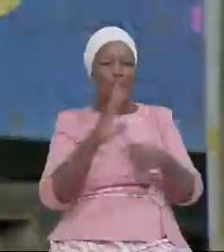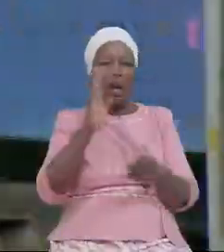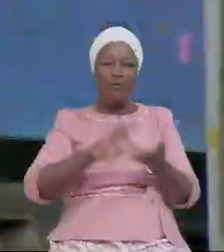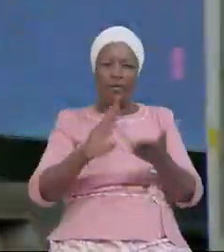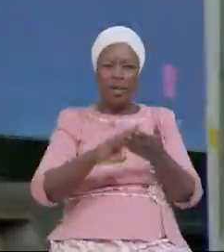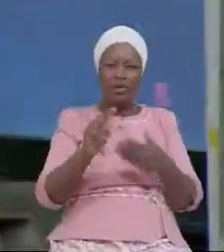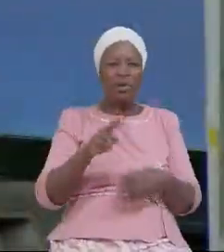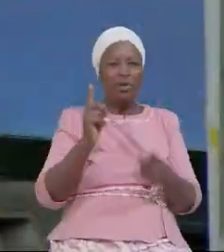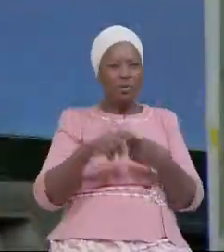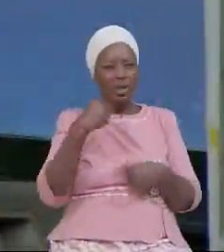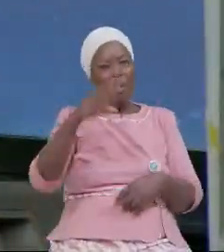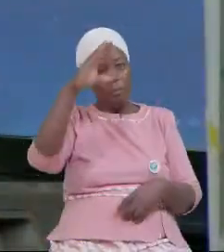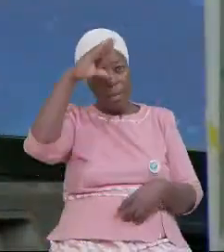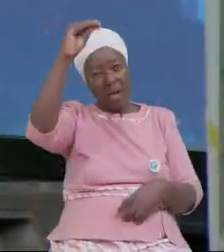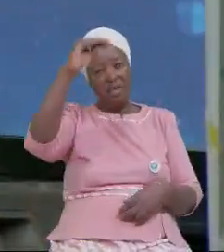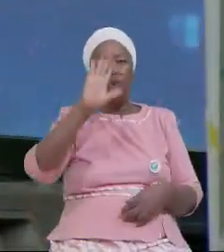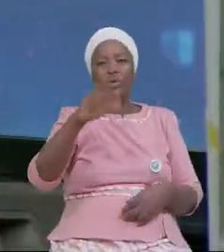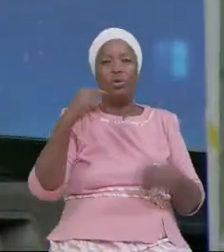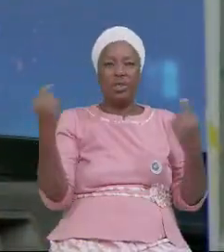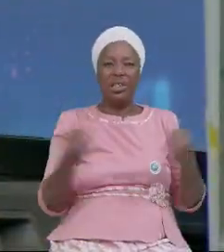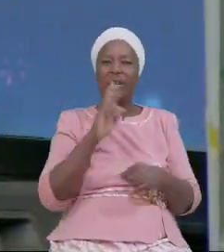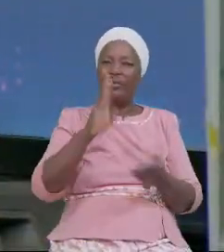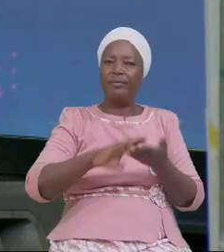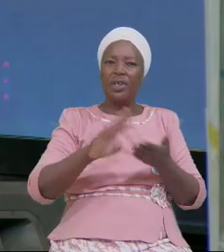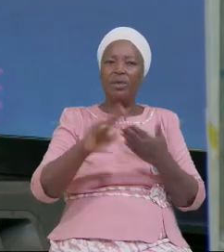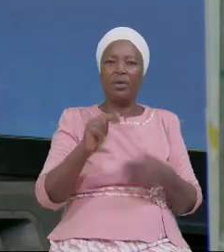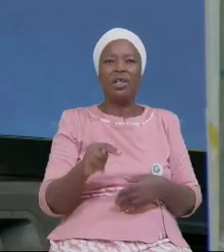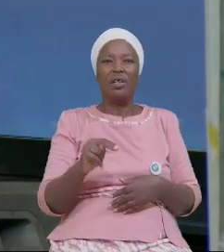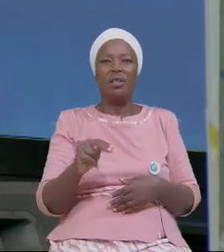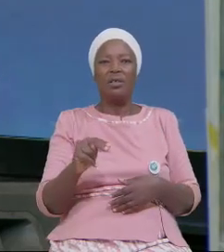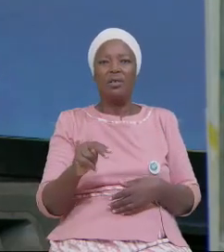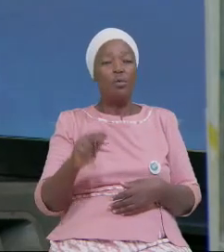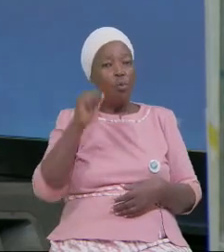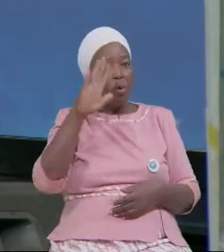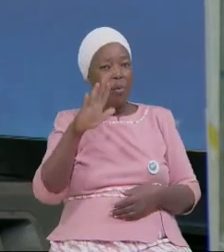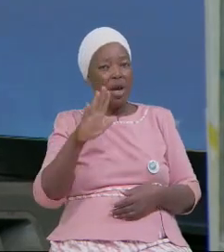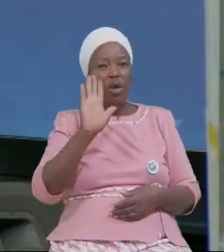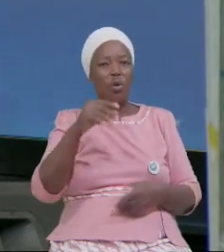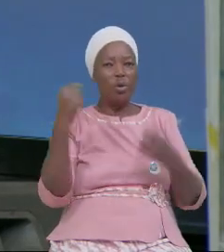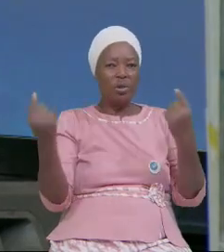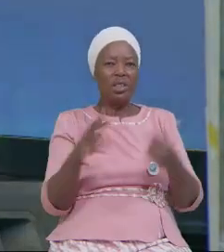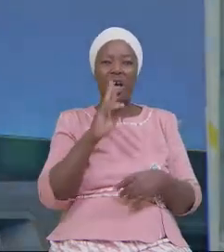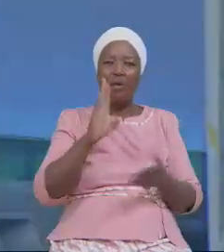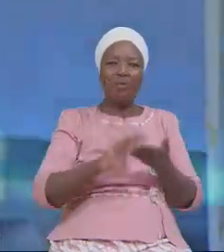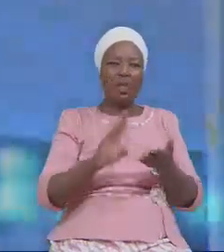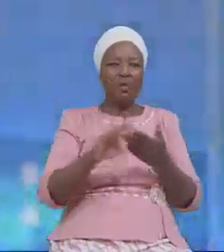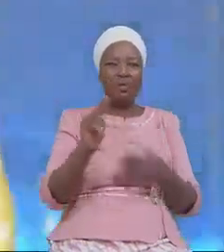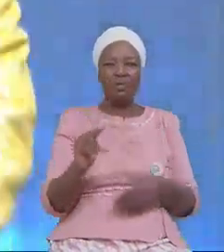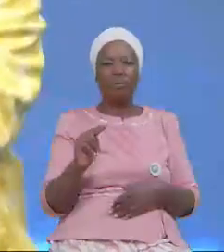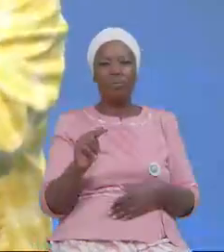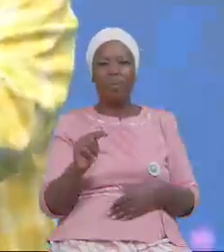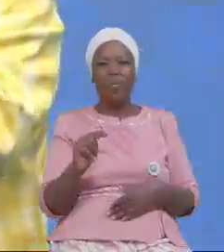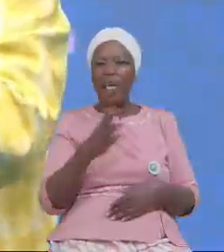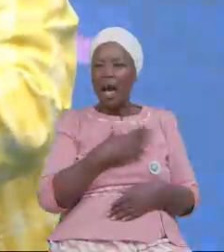say, man, your sins are forgiven. Woman, your sins are forgiven